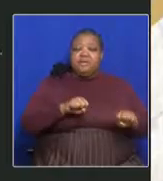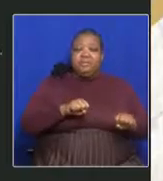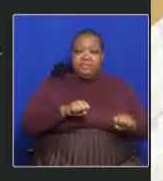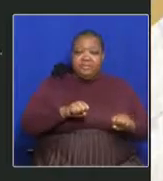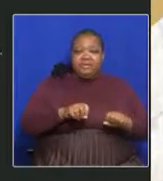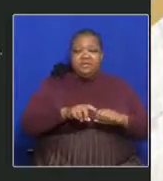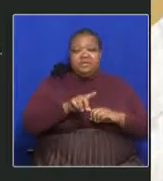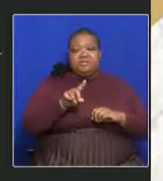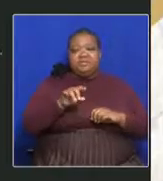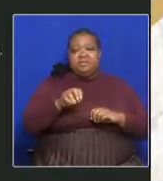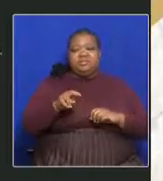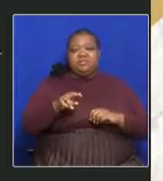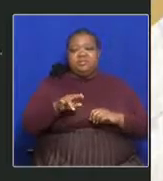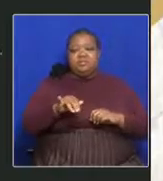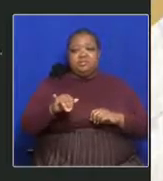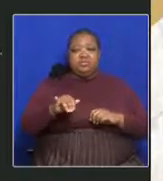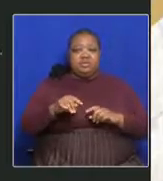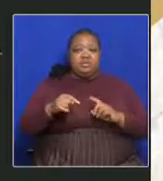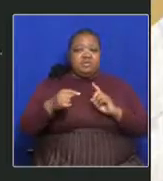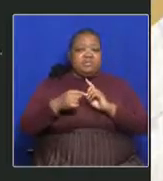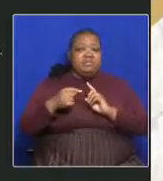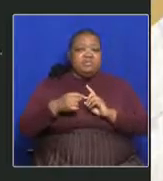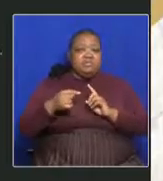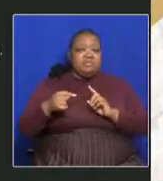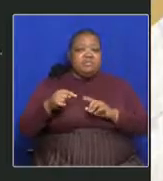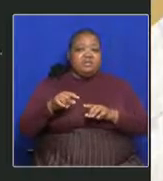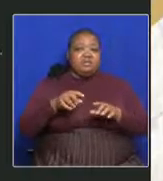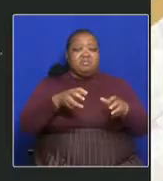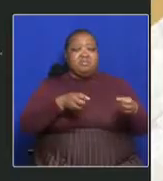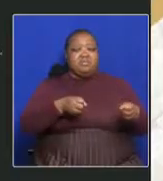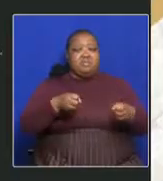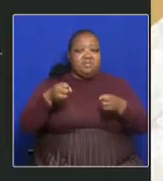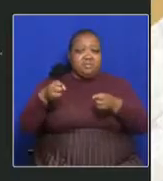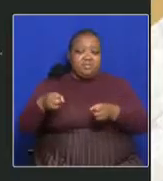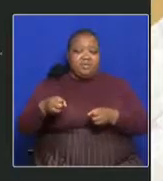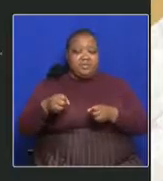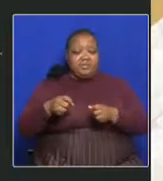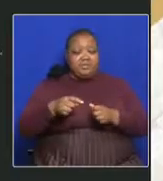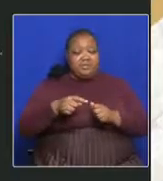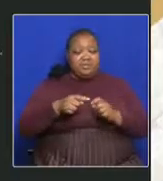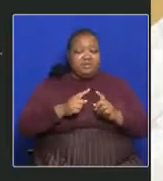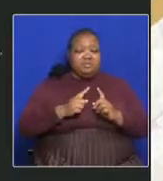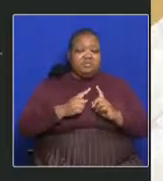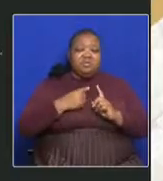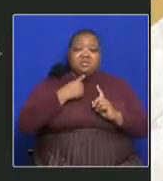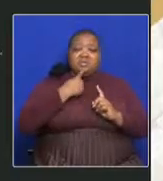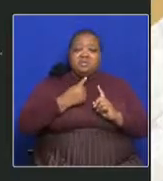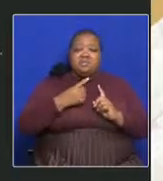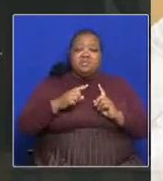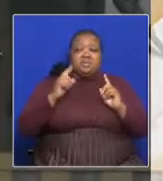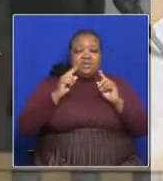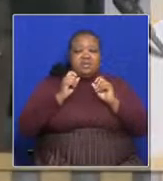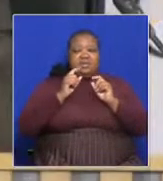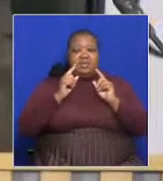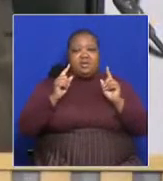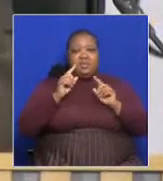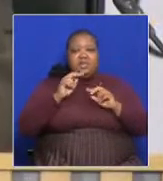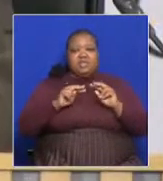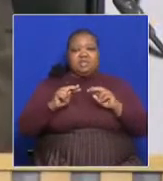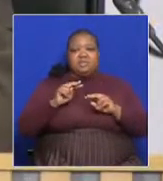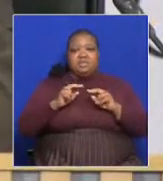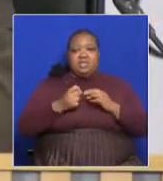day that he came through for an unpack. Because, you see, he talks here, I was not aware of the inspection that allegedly took place